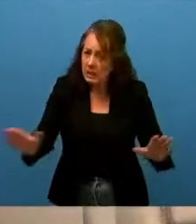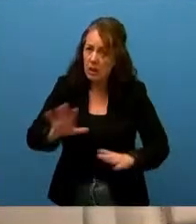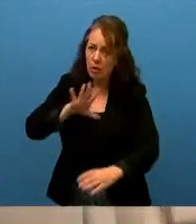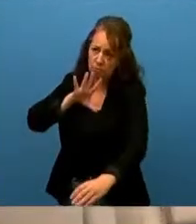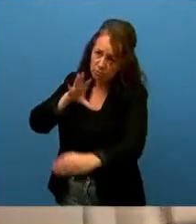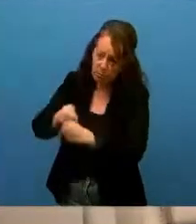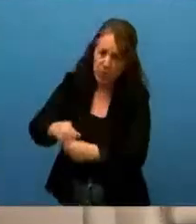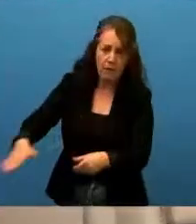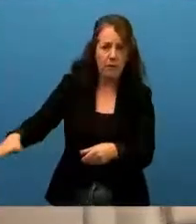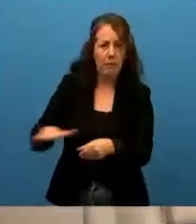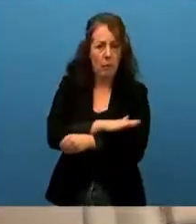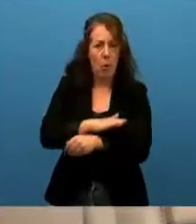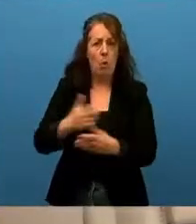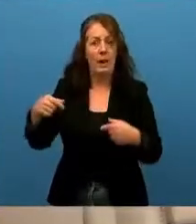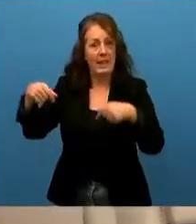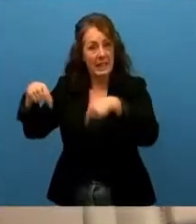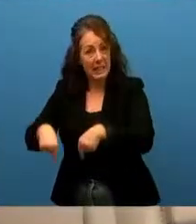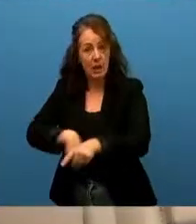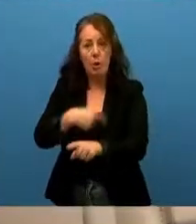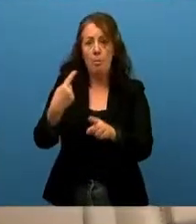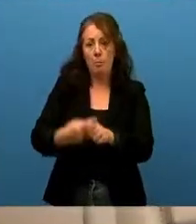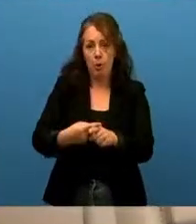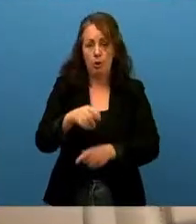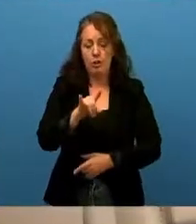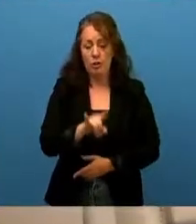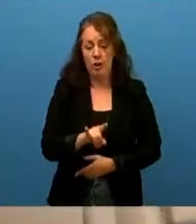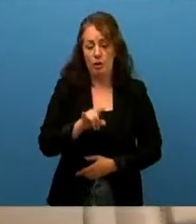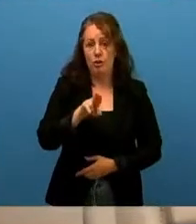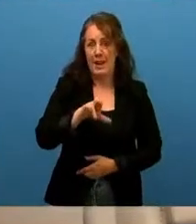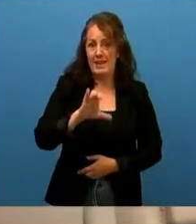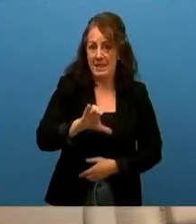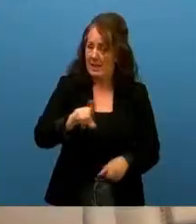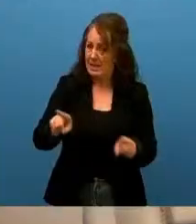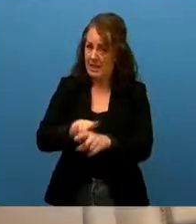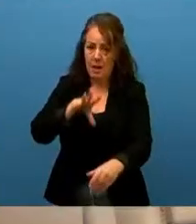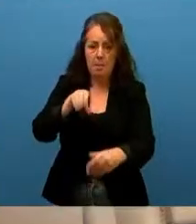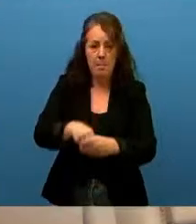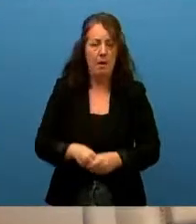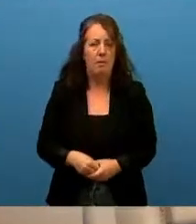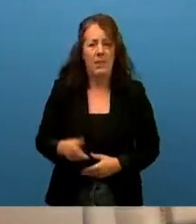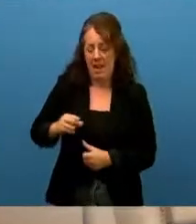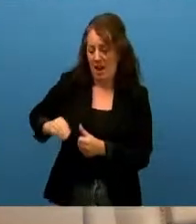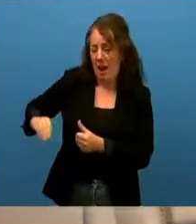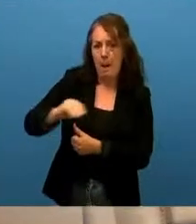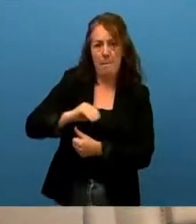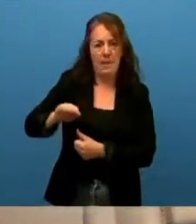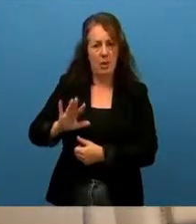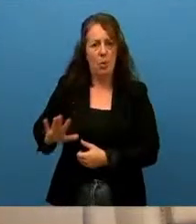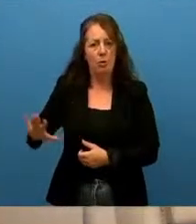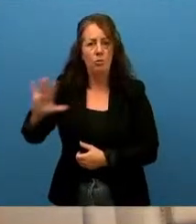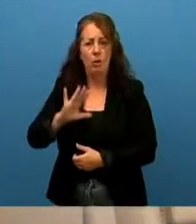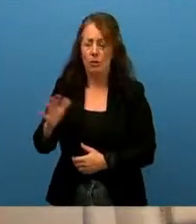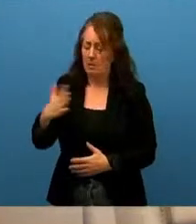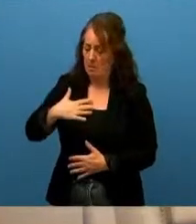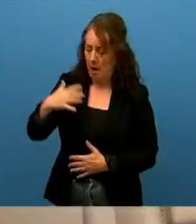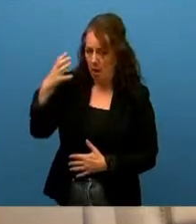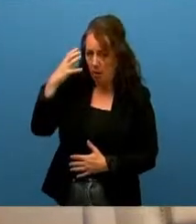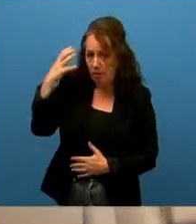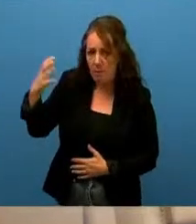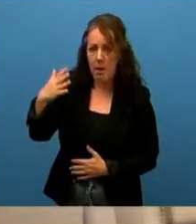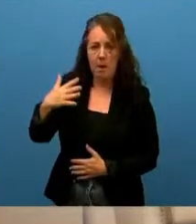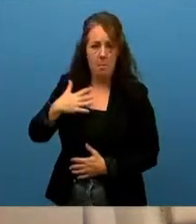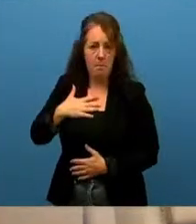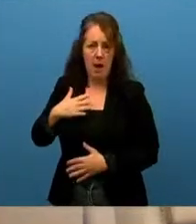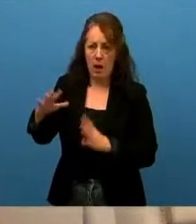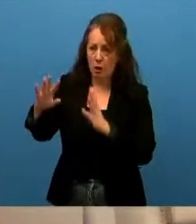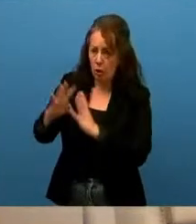and including in the Human Rights Council. Armenians of Western